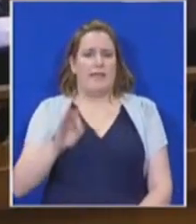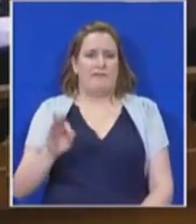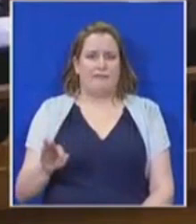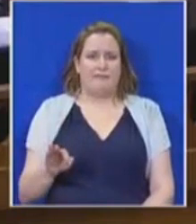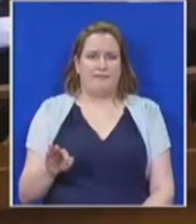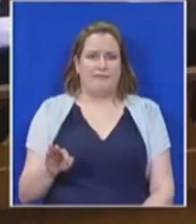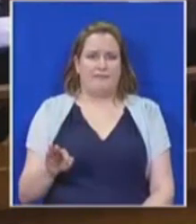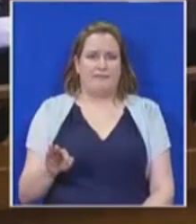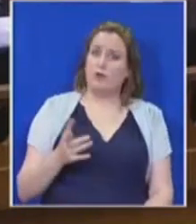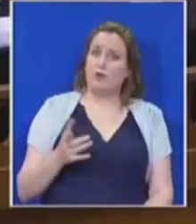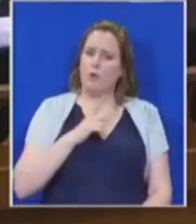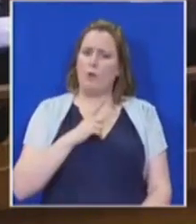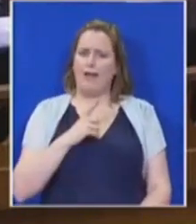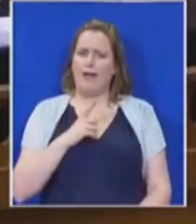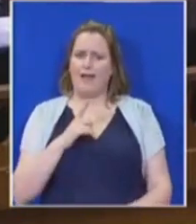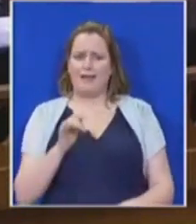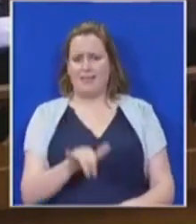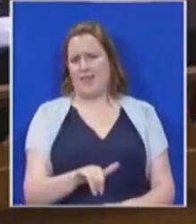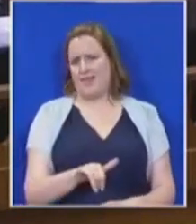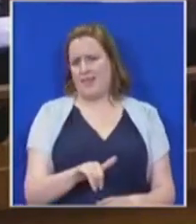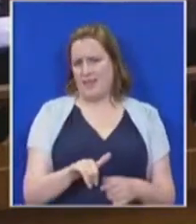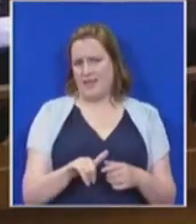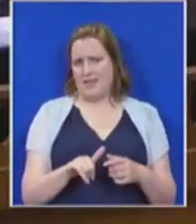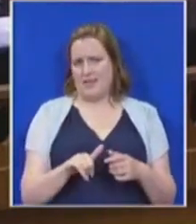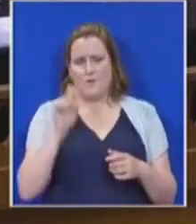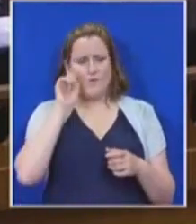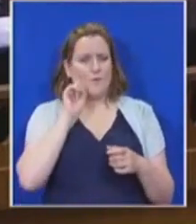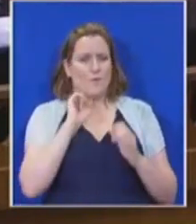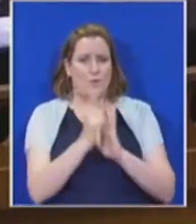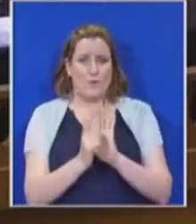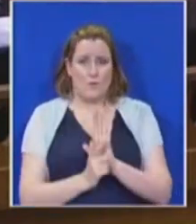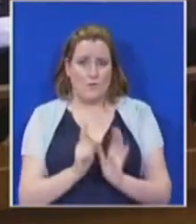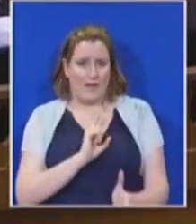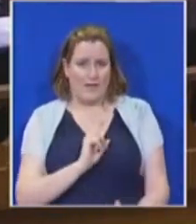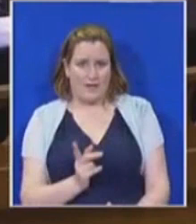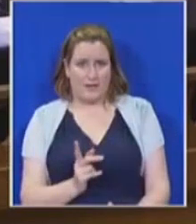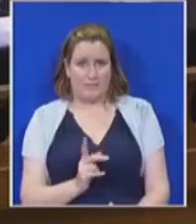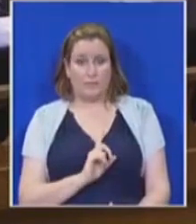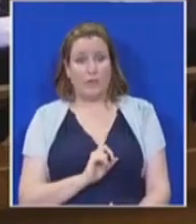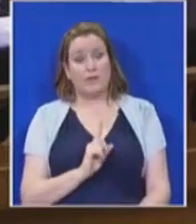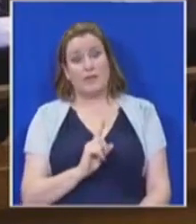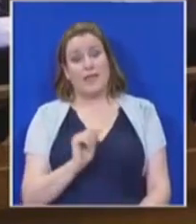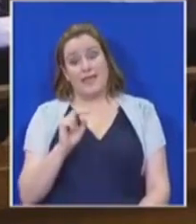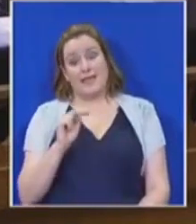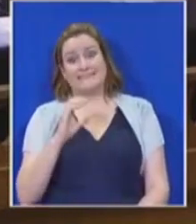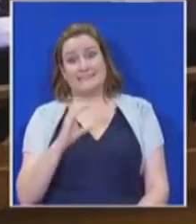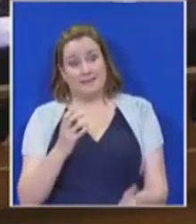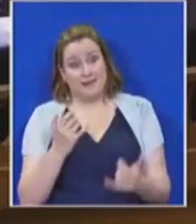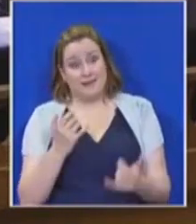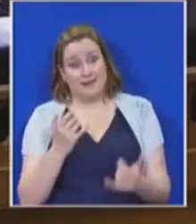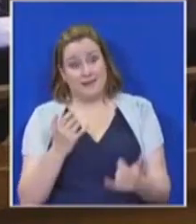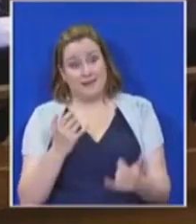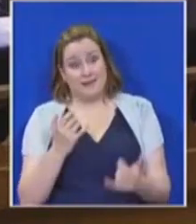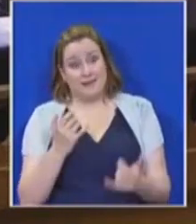Why are we there? It's because the current government, the ANC, has neglected